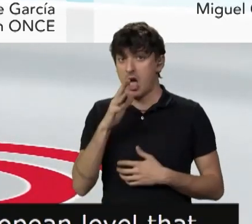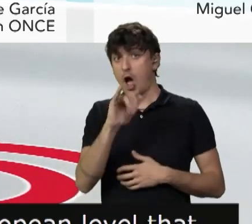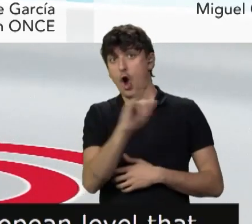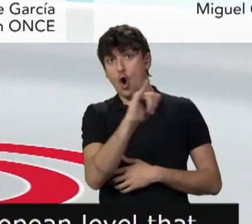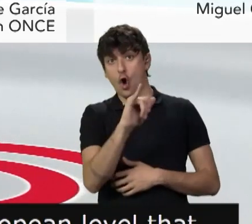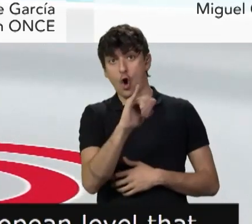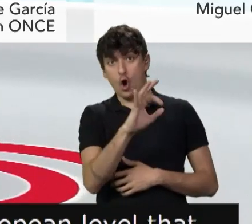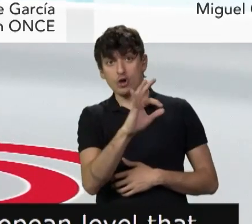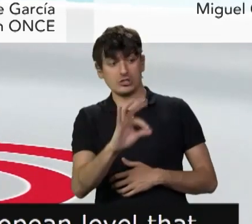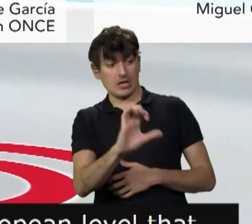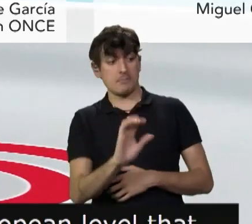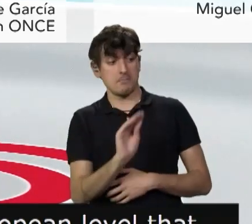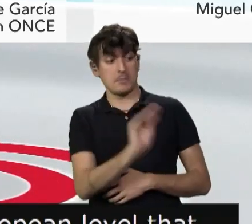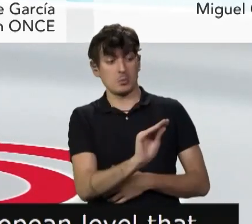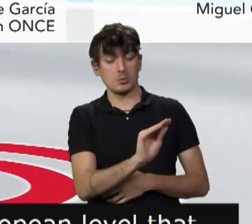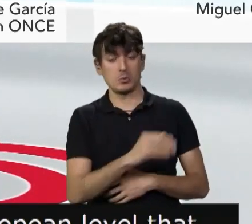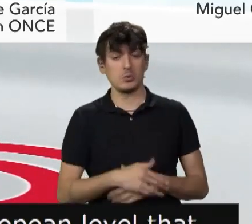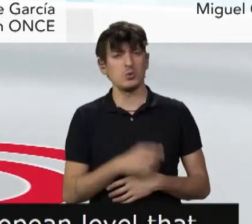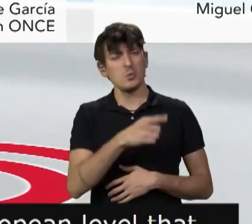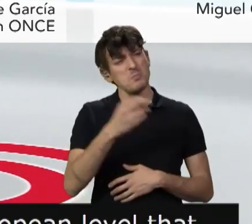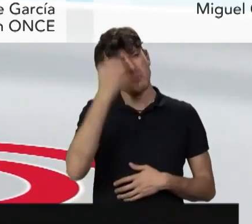Jose, I'd like to ask you,